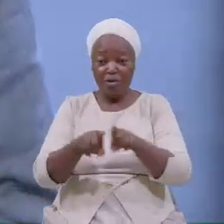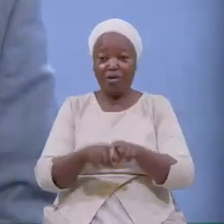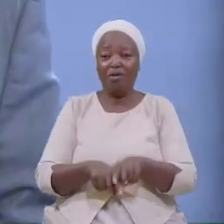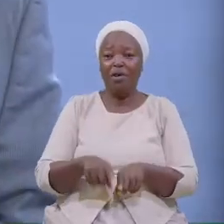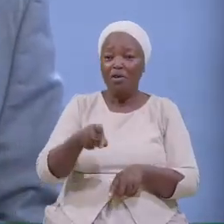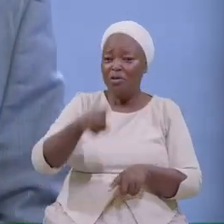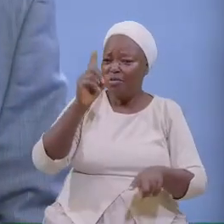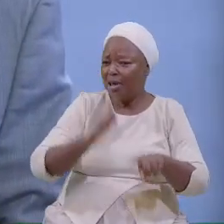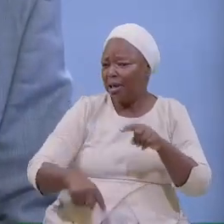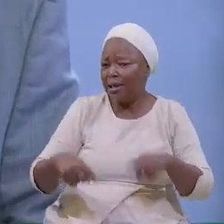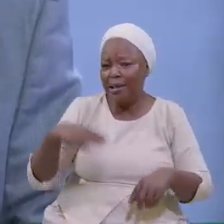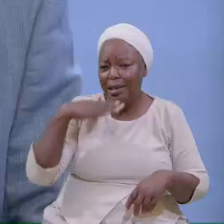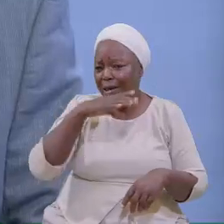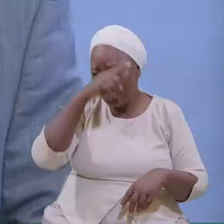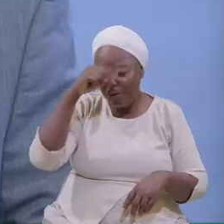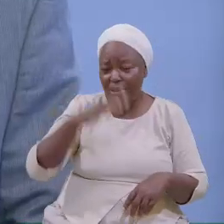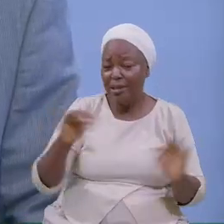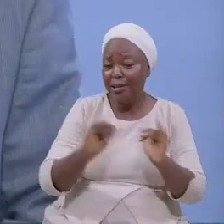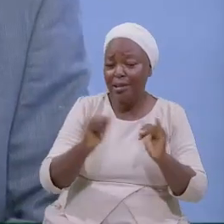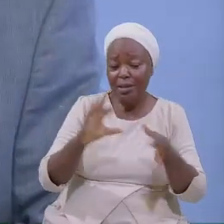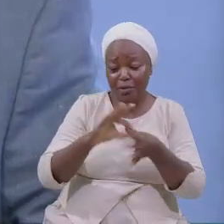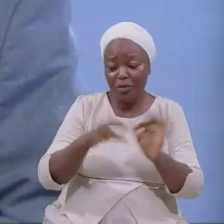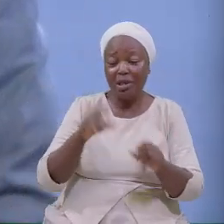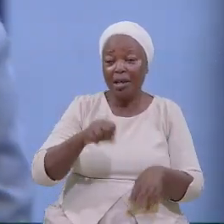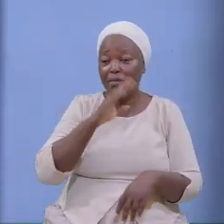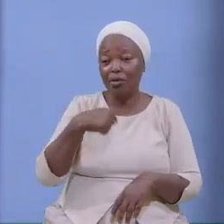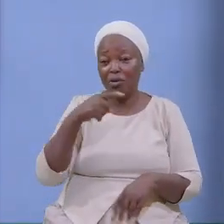lie because the same story can be told about you.